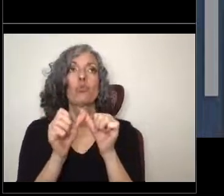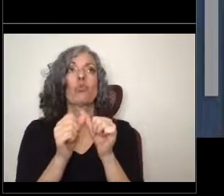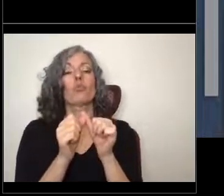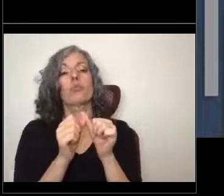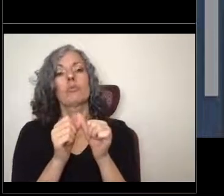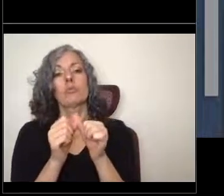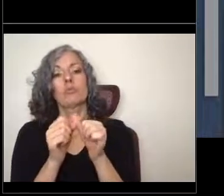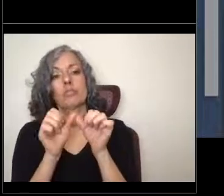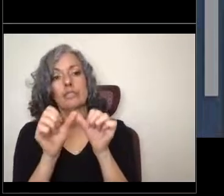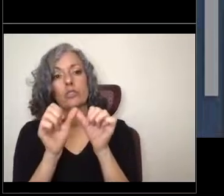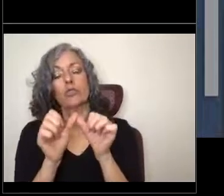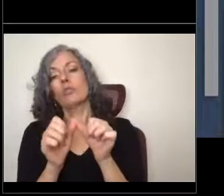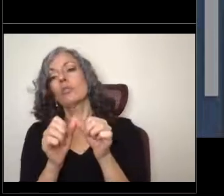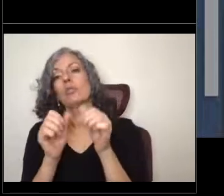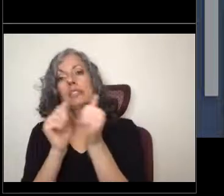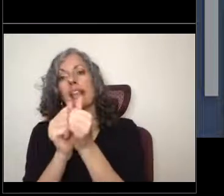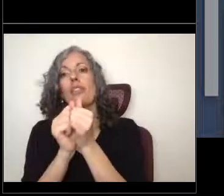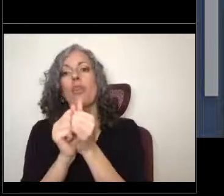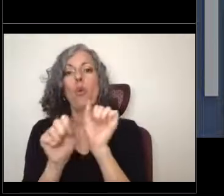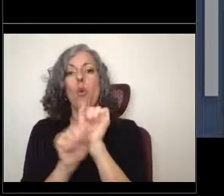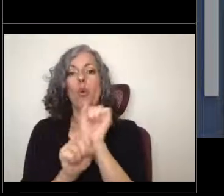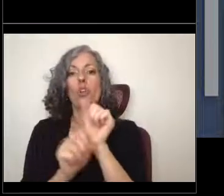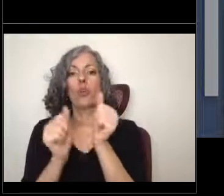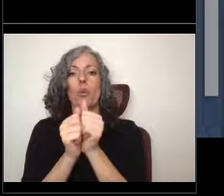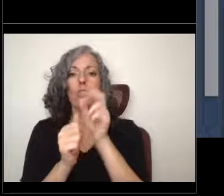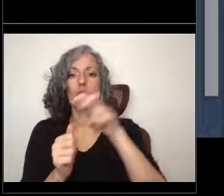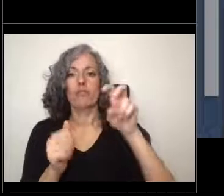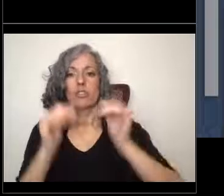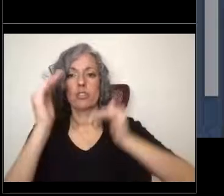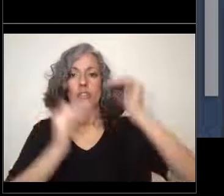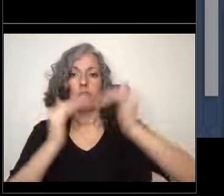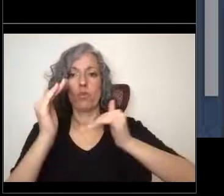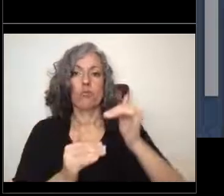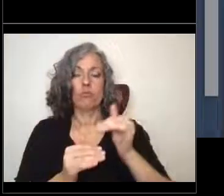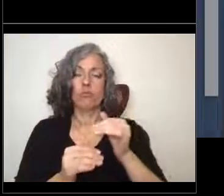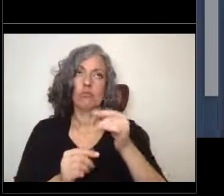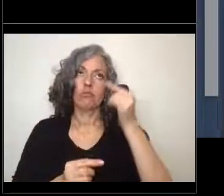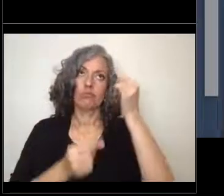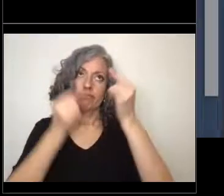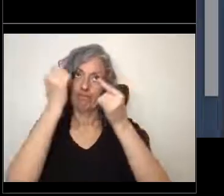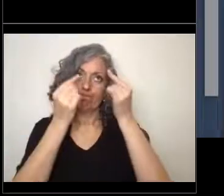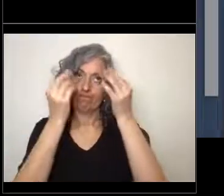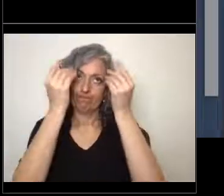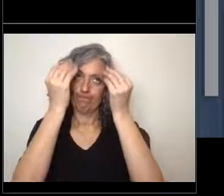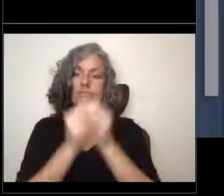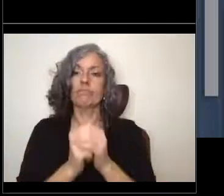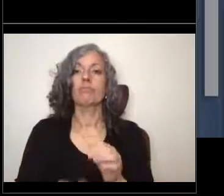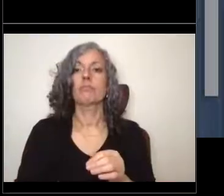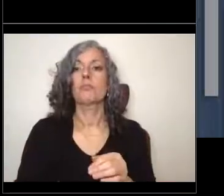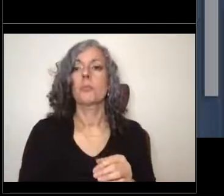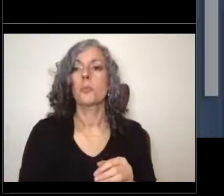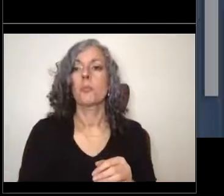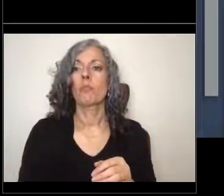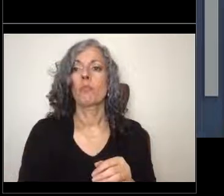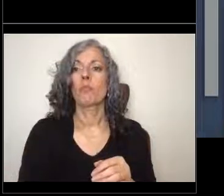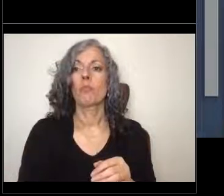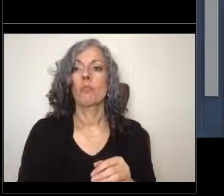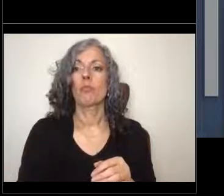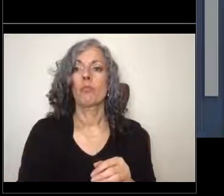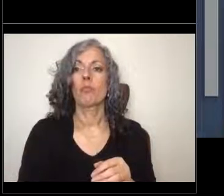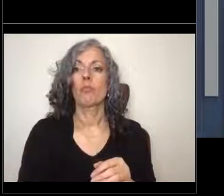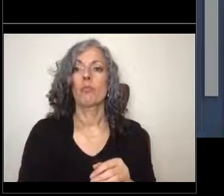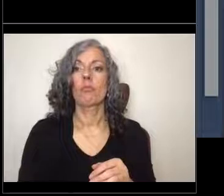we've all had together working in the transportation realm. And just a few thoughts kind of in parting. I think there's still a lot of opportunity to